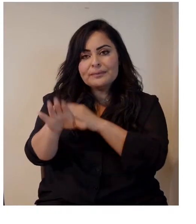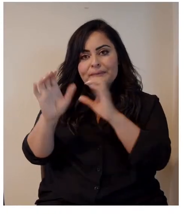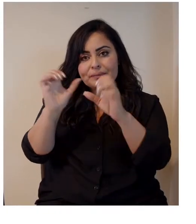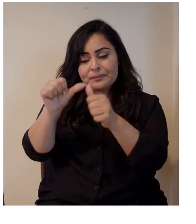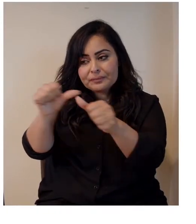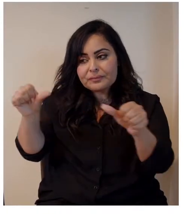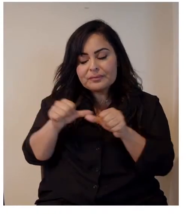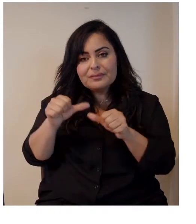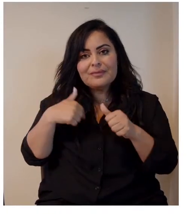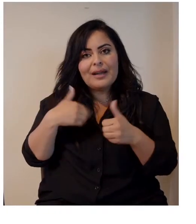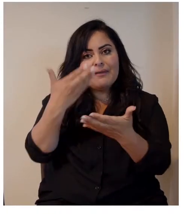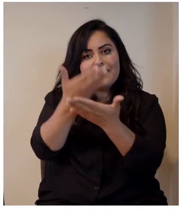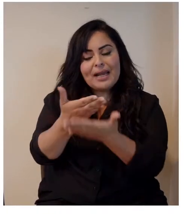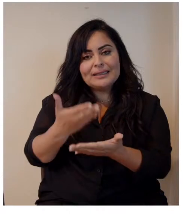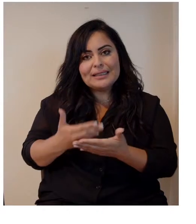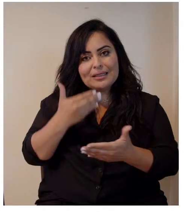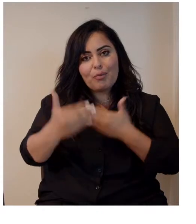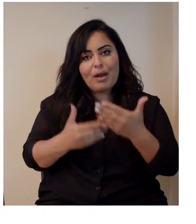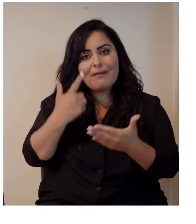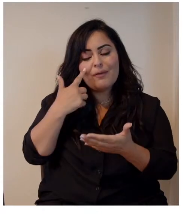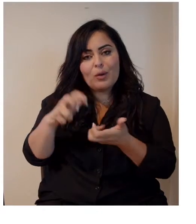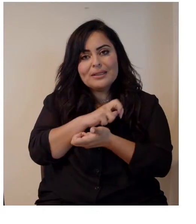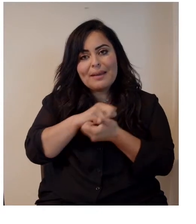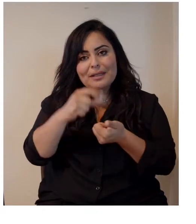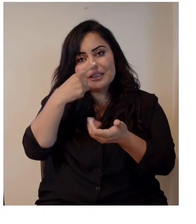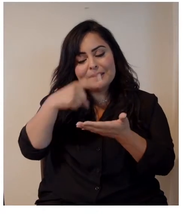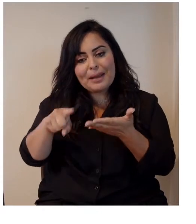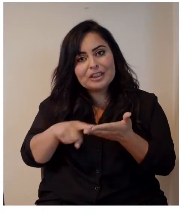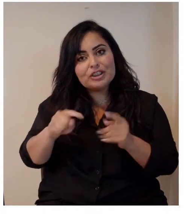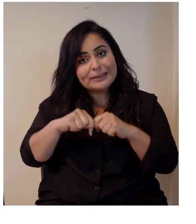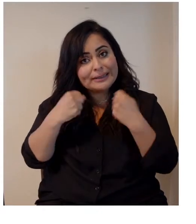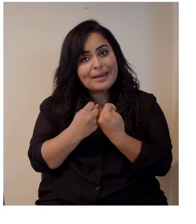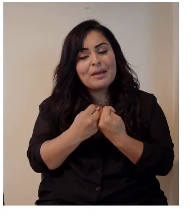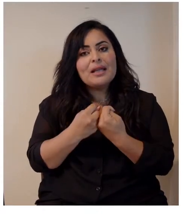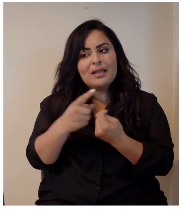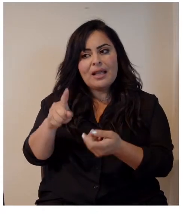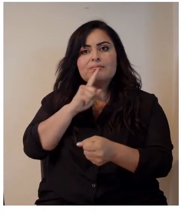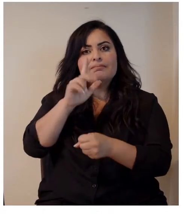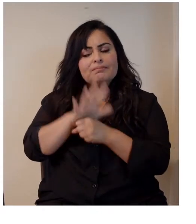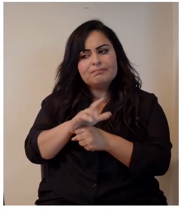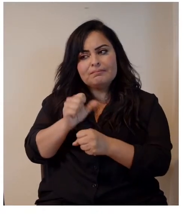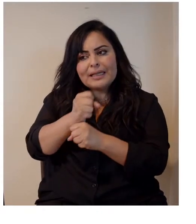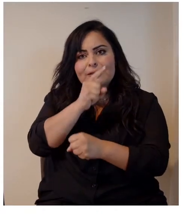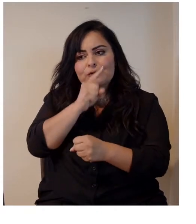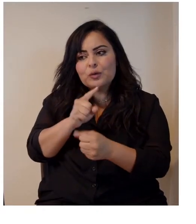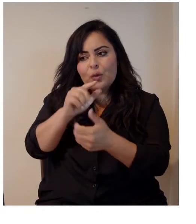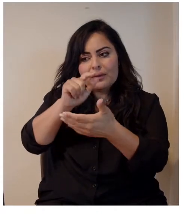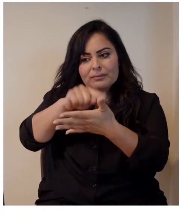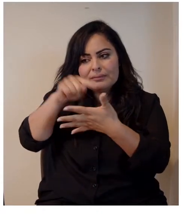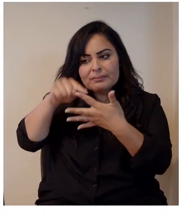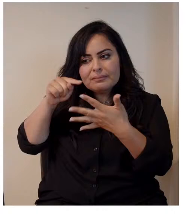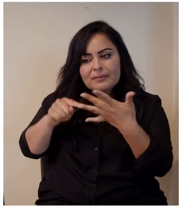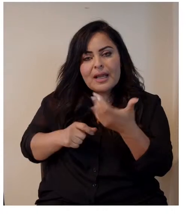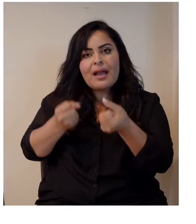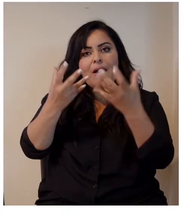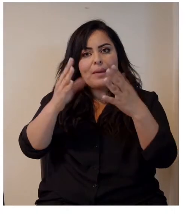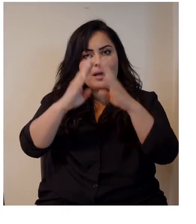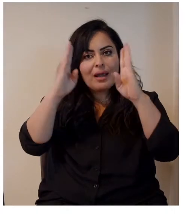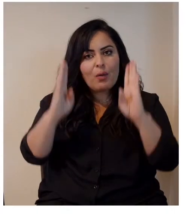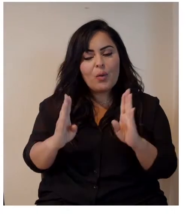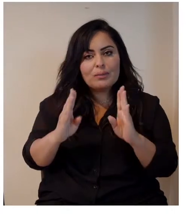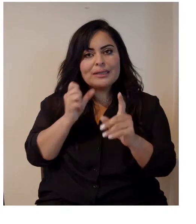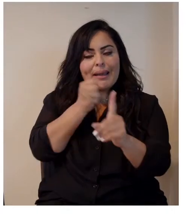actually is a validation process with damage inspection teams where they go through and actually validate how many homes or structures have